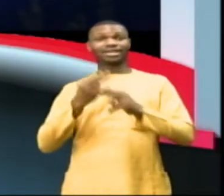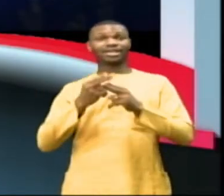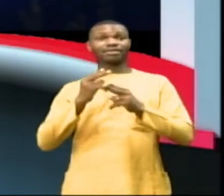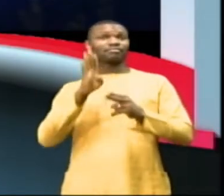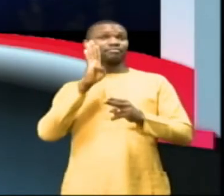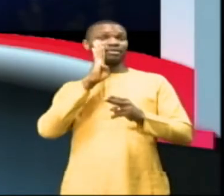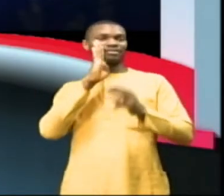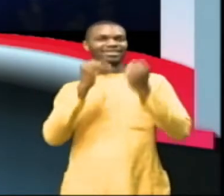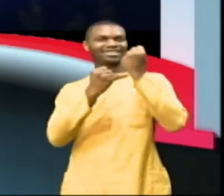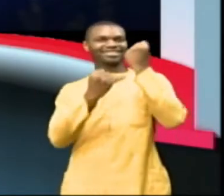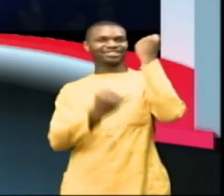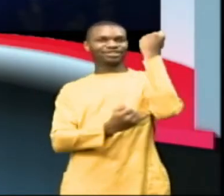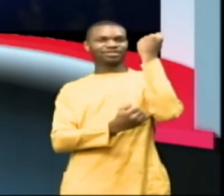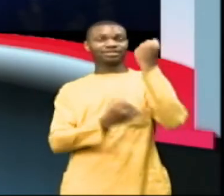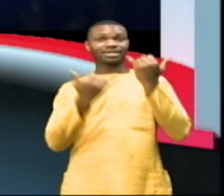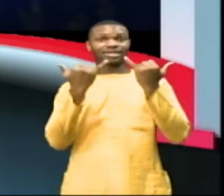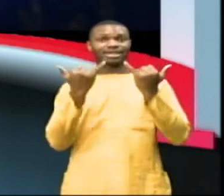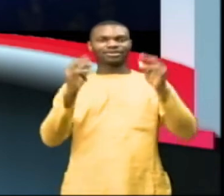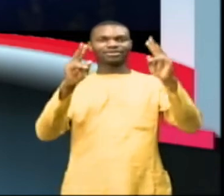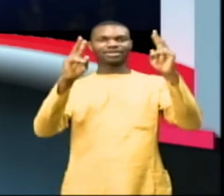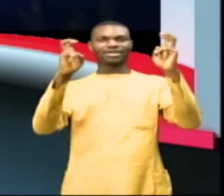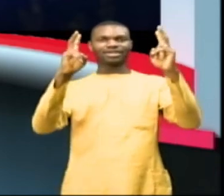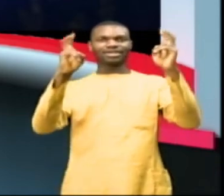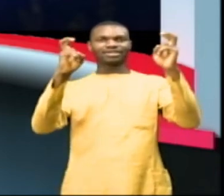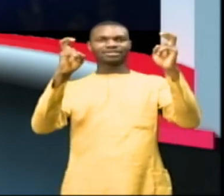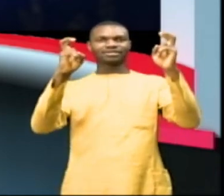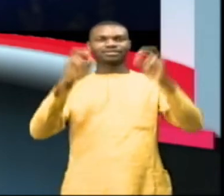Bamidele John. Let's bring you the headlines.